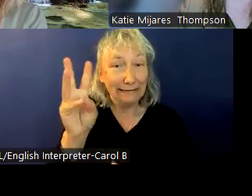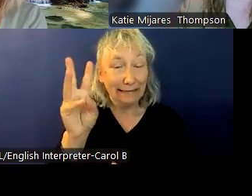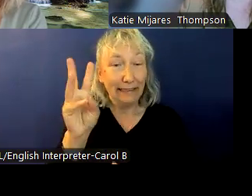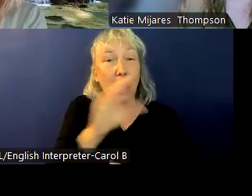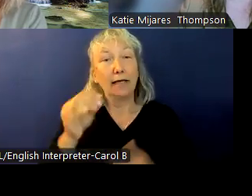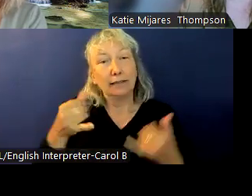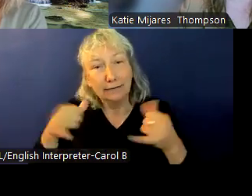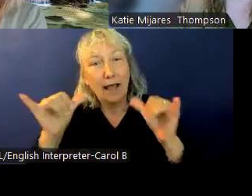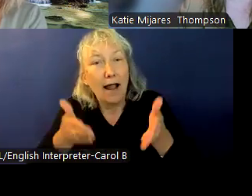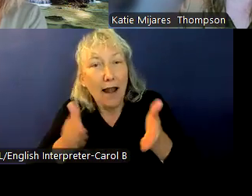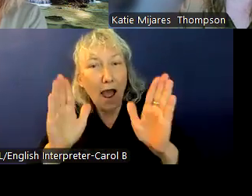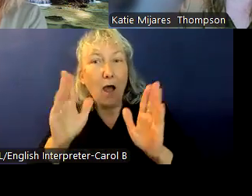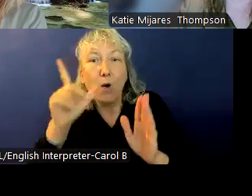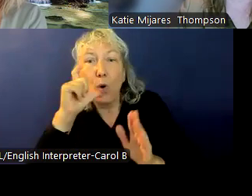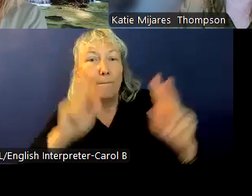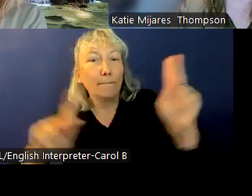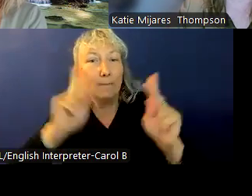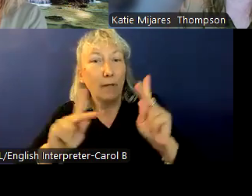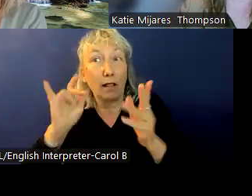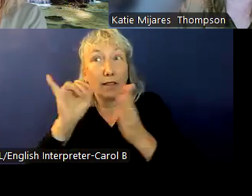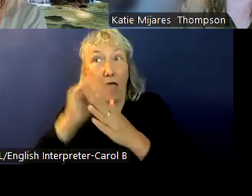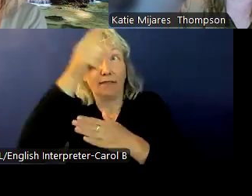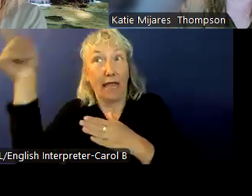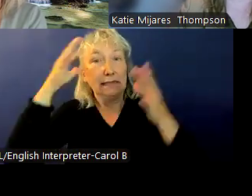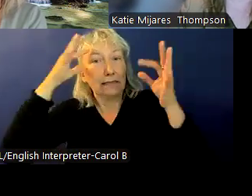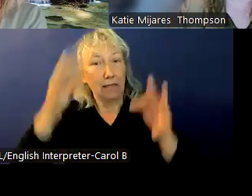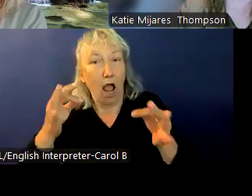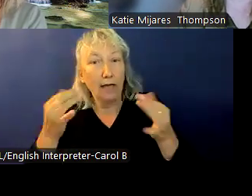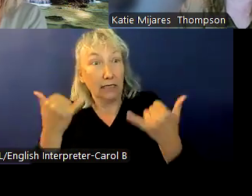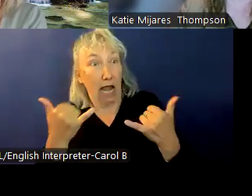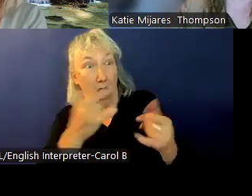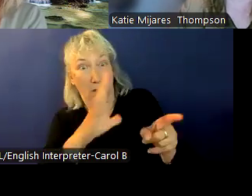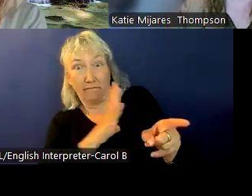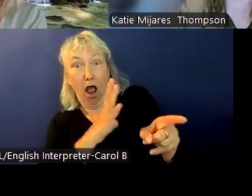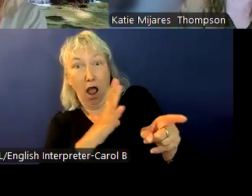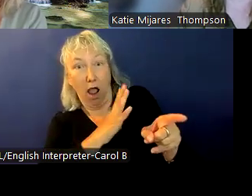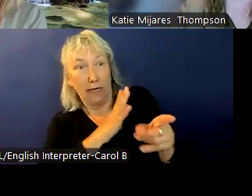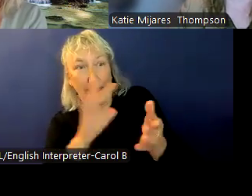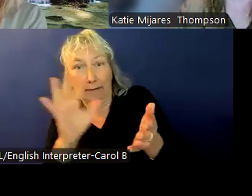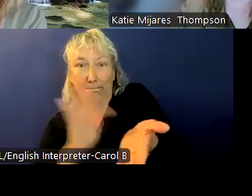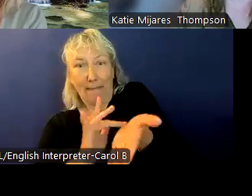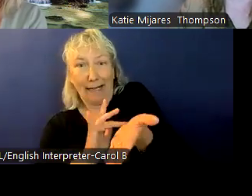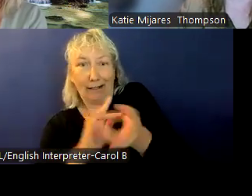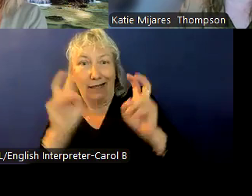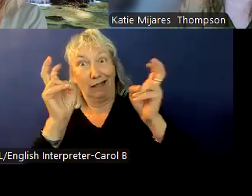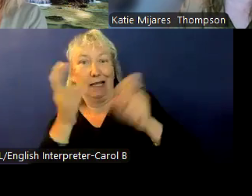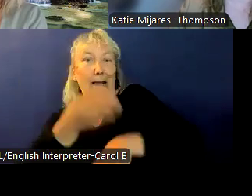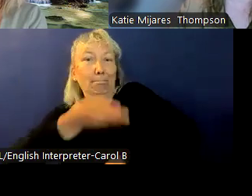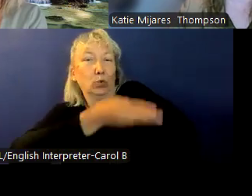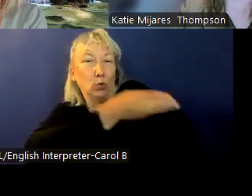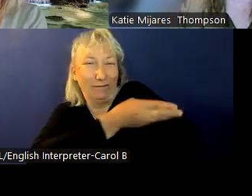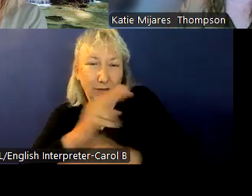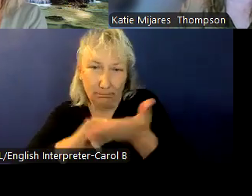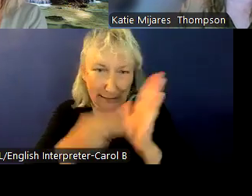who have been determined to be medically improved, meaning they're no longer disabled, to continue on EPD rather